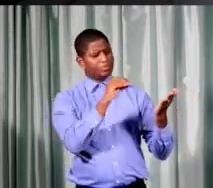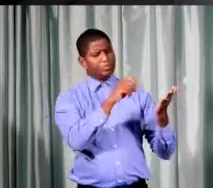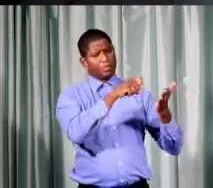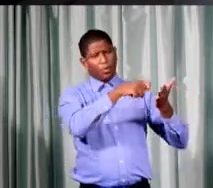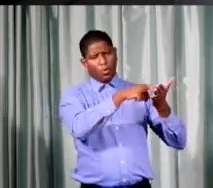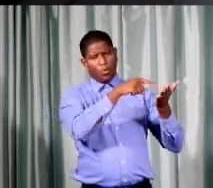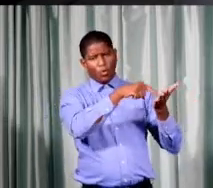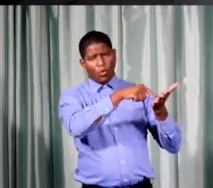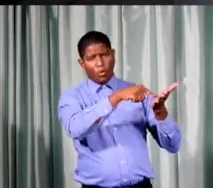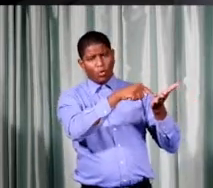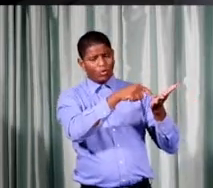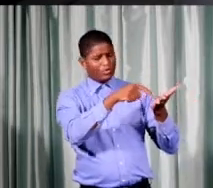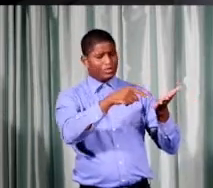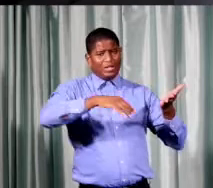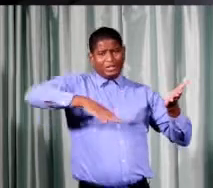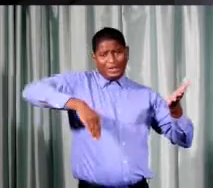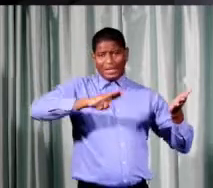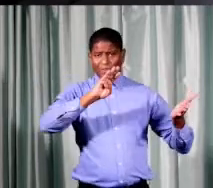expense.